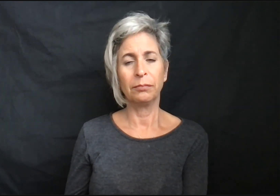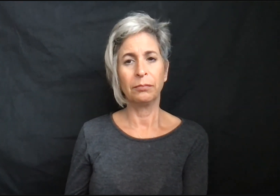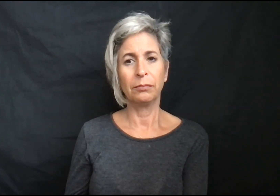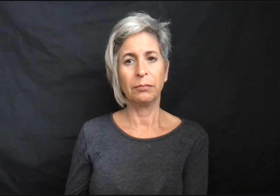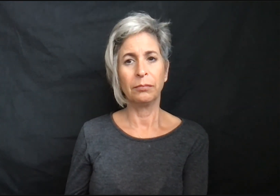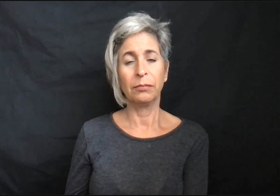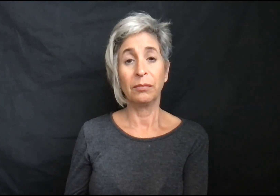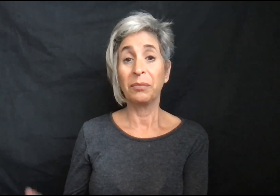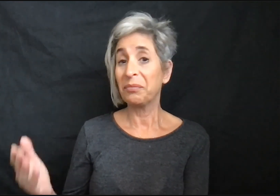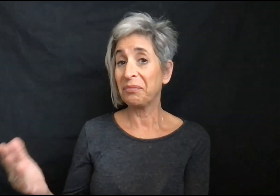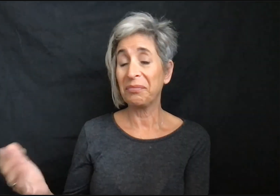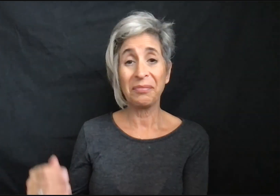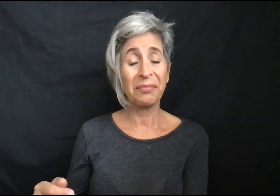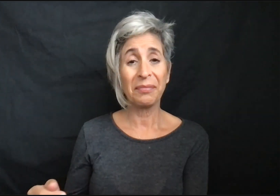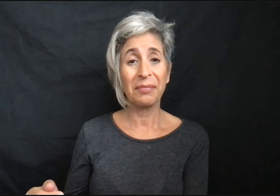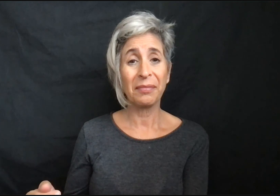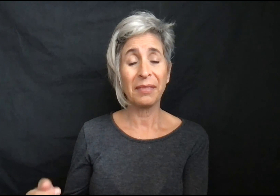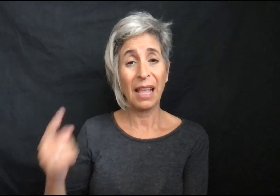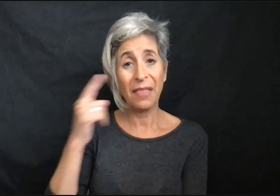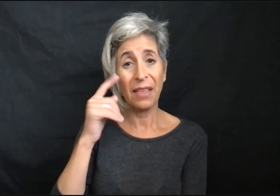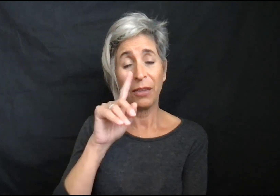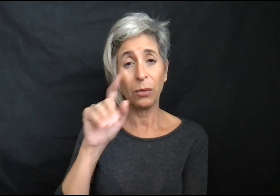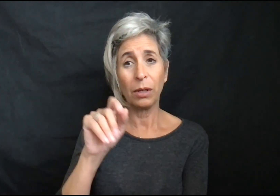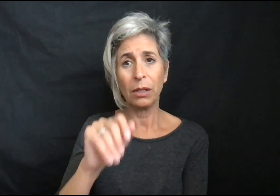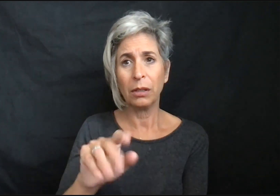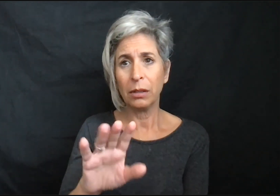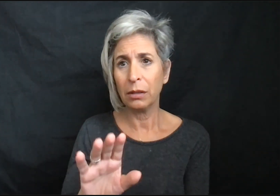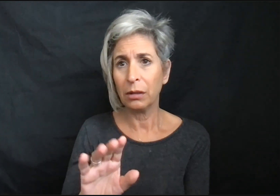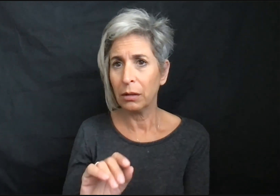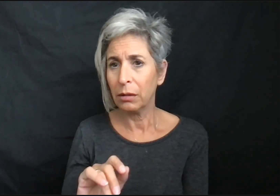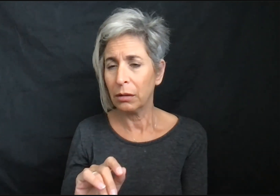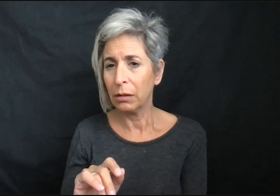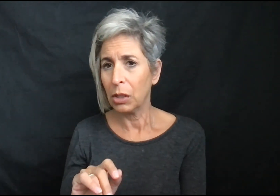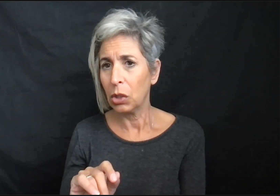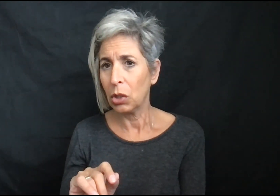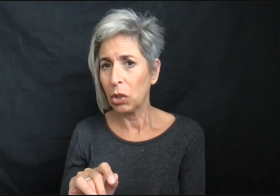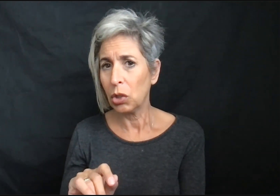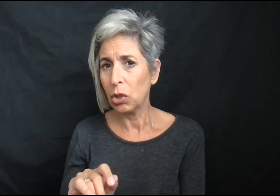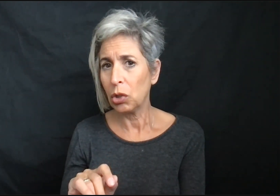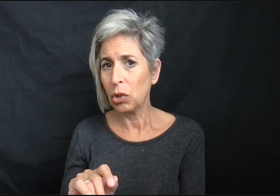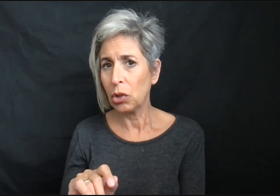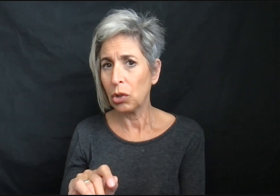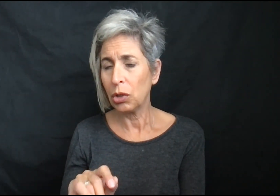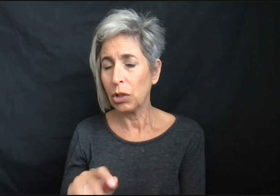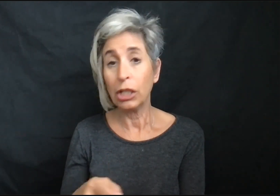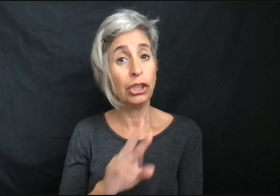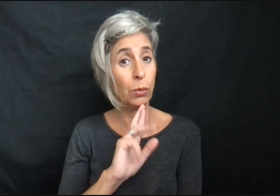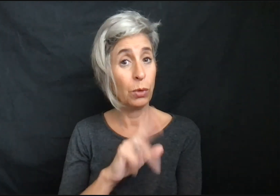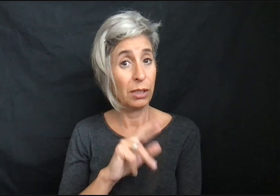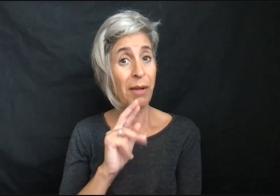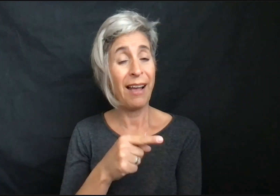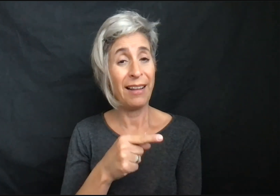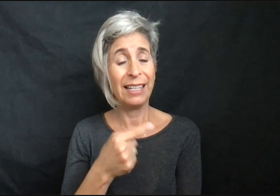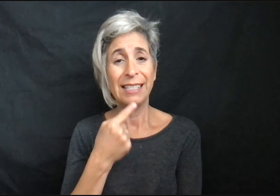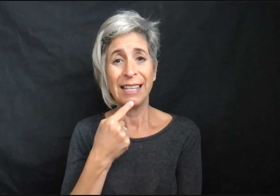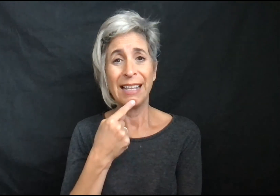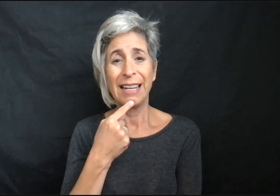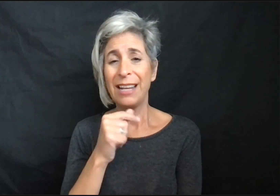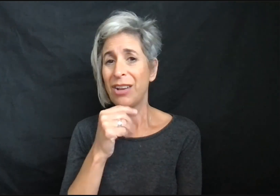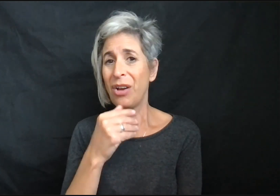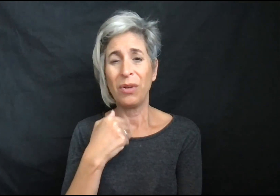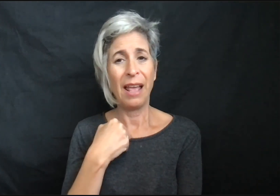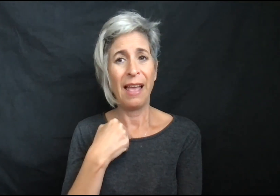So yeah, I mean, I suppose if the question was, can you She submit as a responded. practice run? Oh, she responded and said, I don't have a